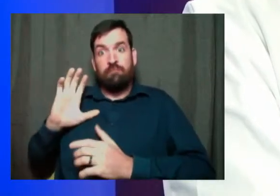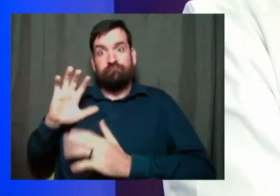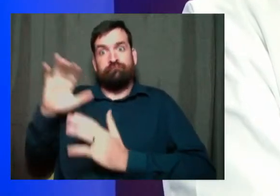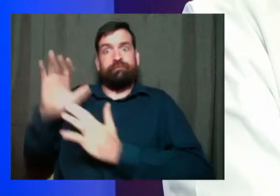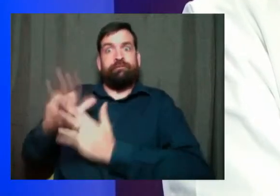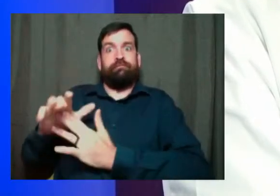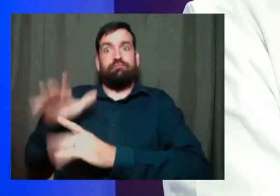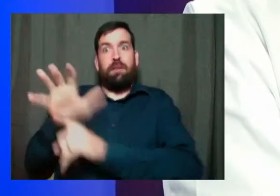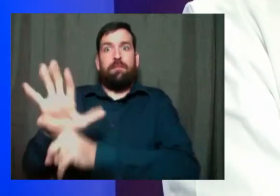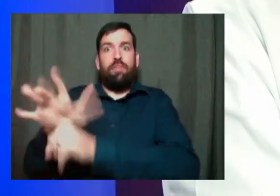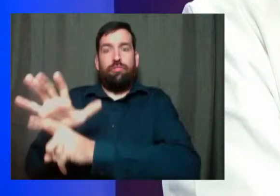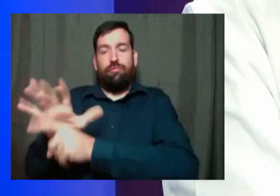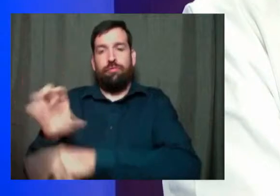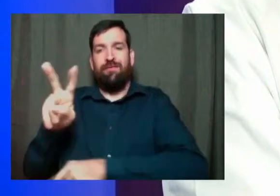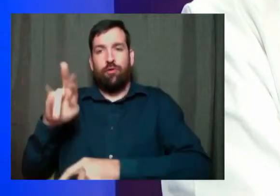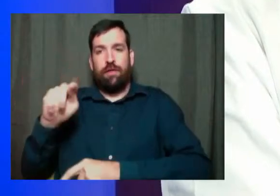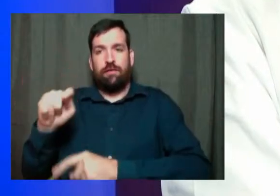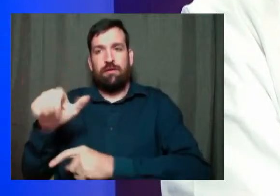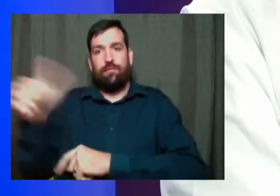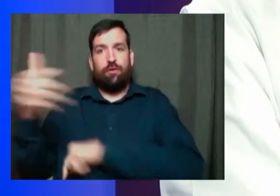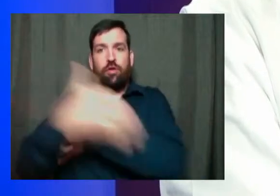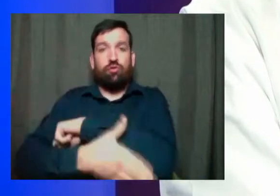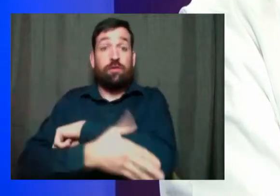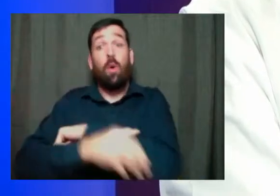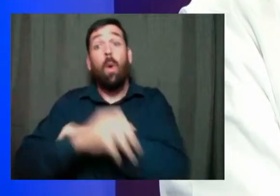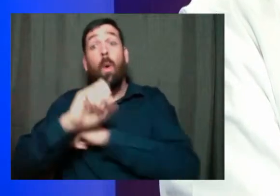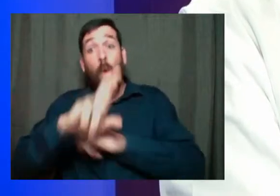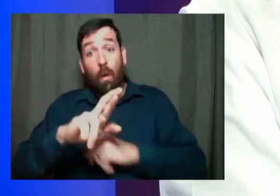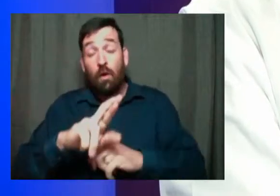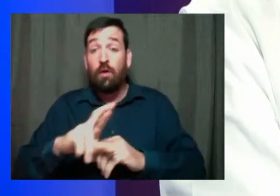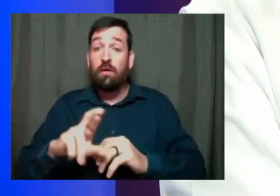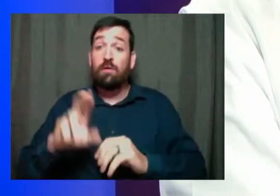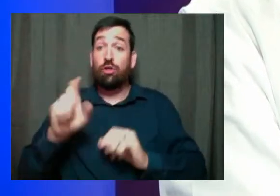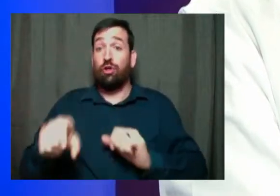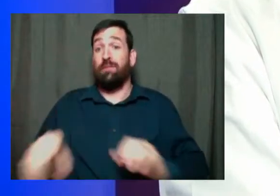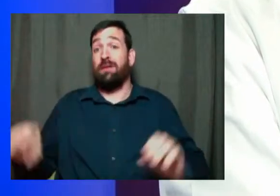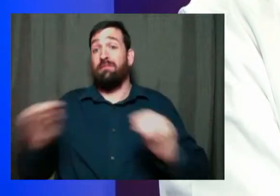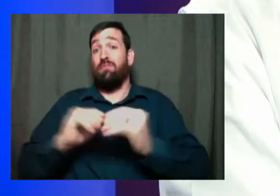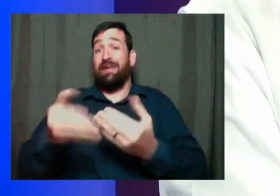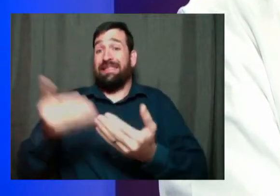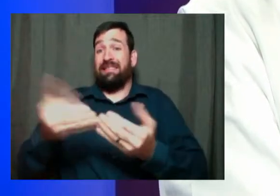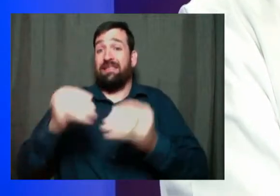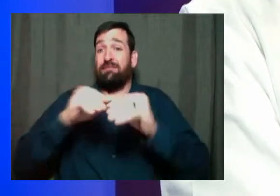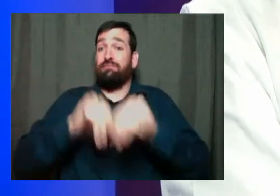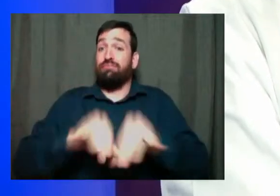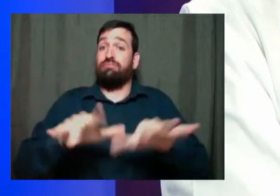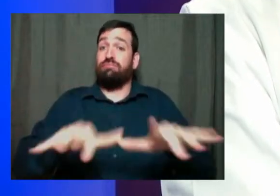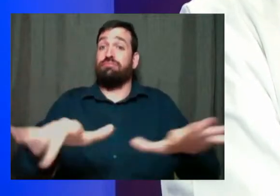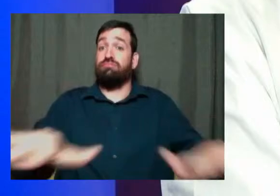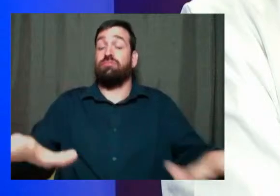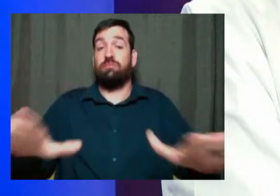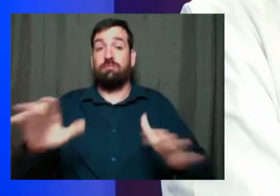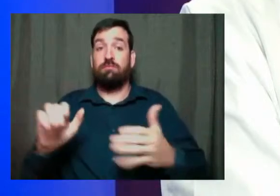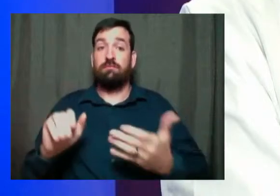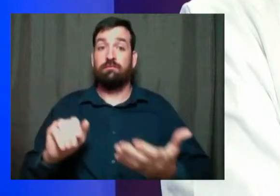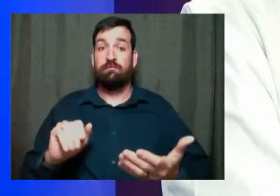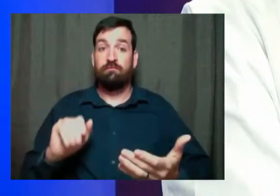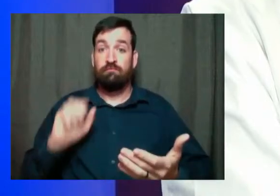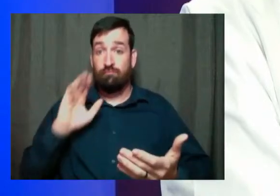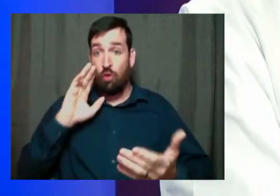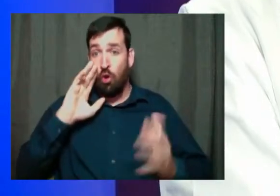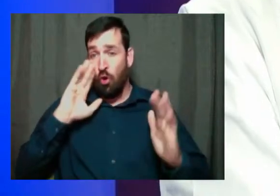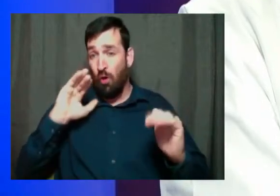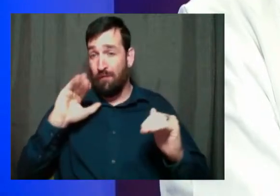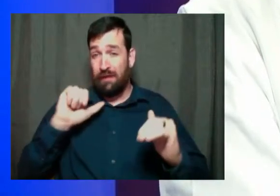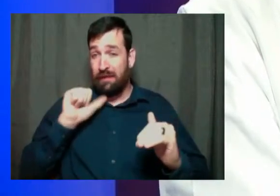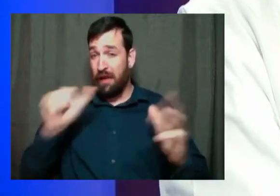them. Or it could be much more highly transmissible and hopefully no worse than Delta or even